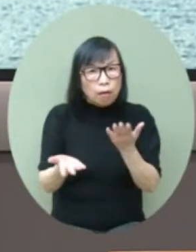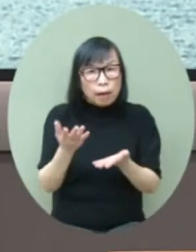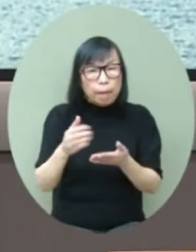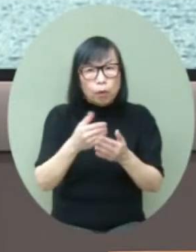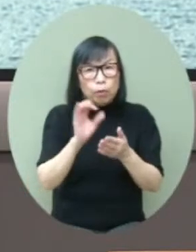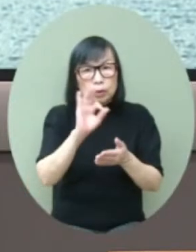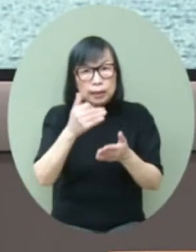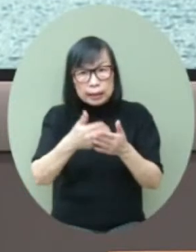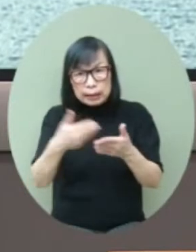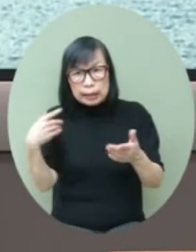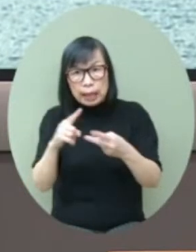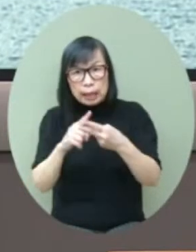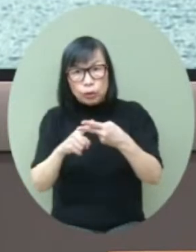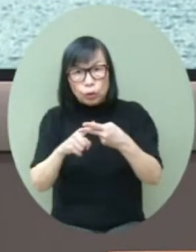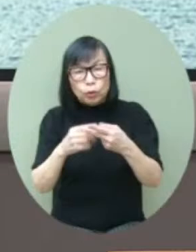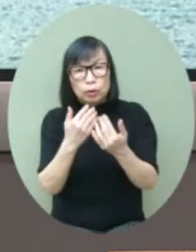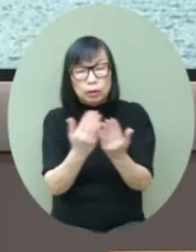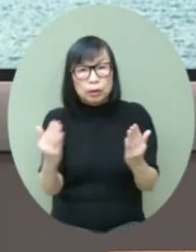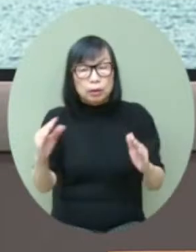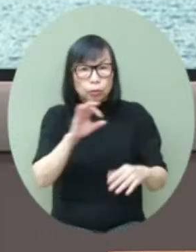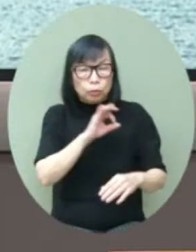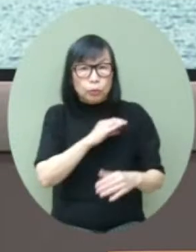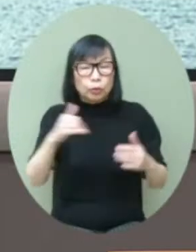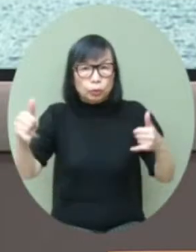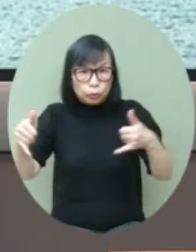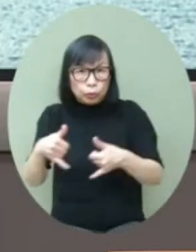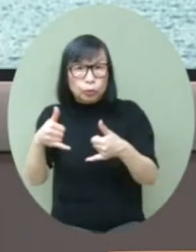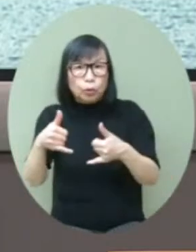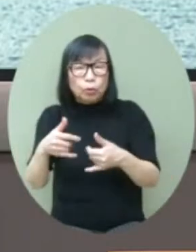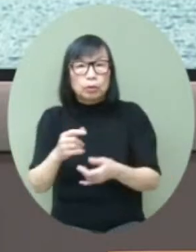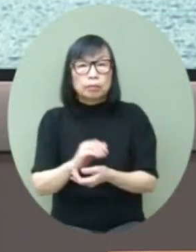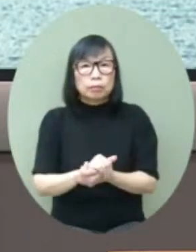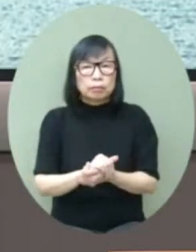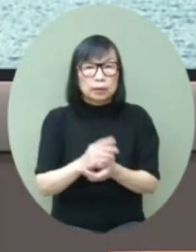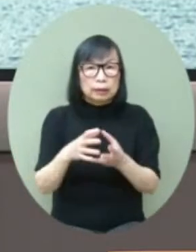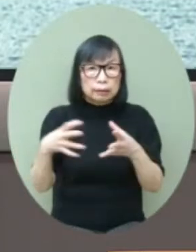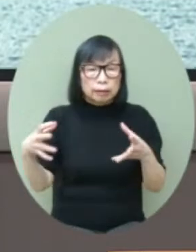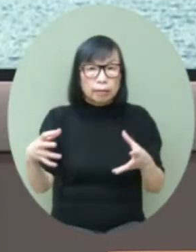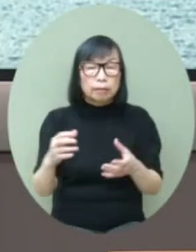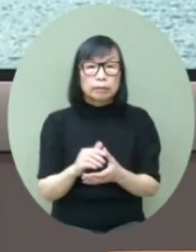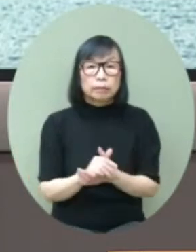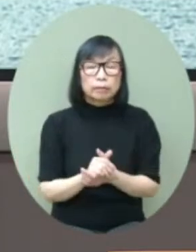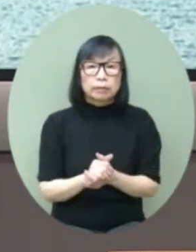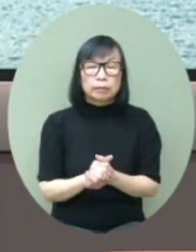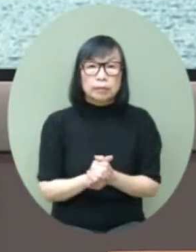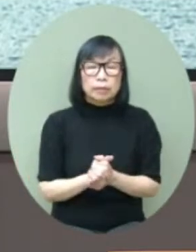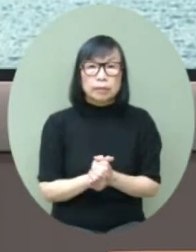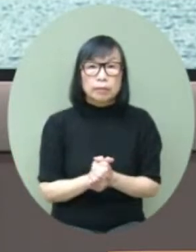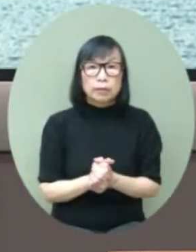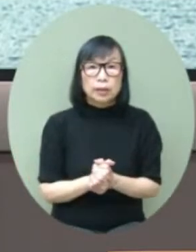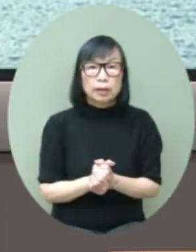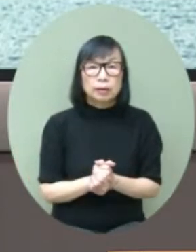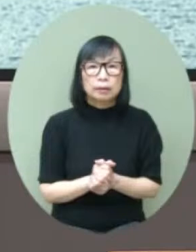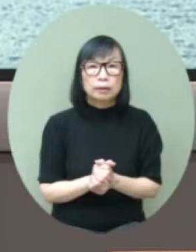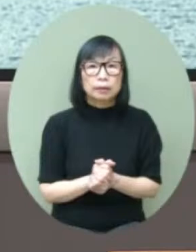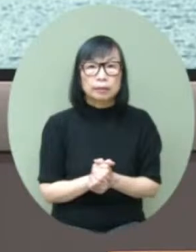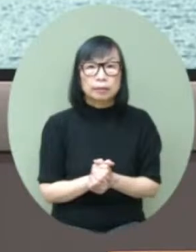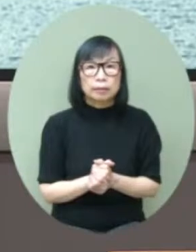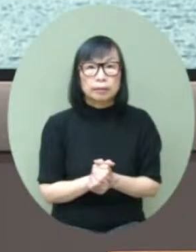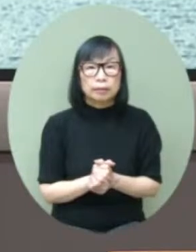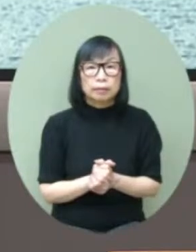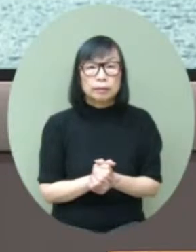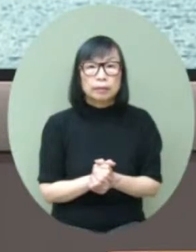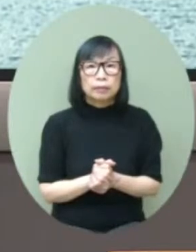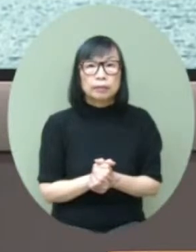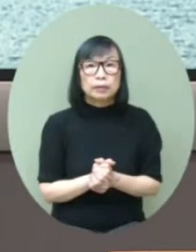So it is unlikely for her to be infected on that occasion, less likely than it would be at